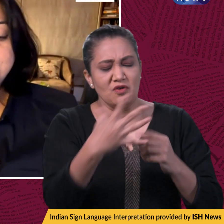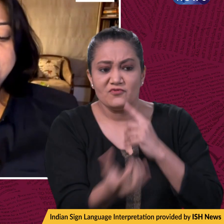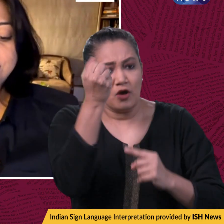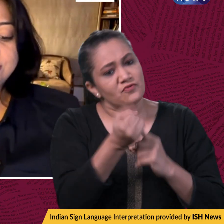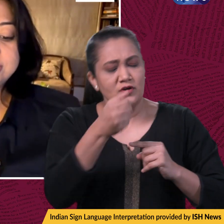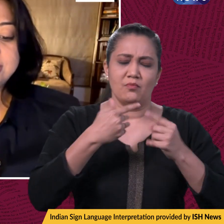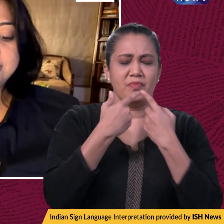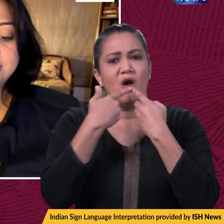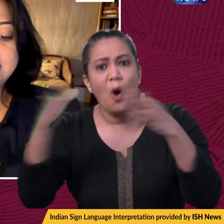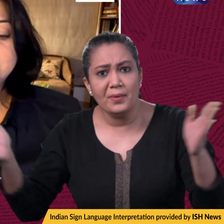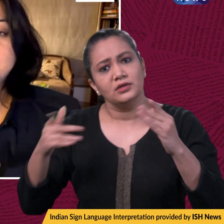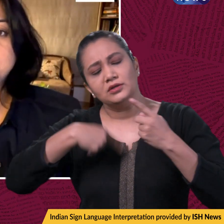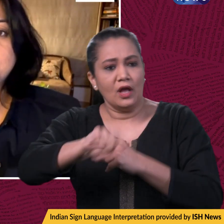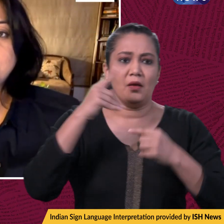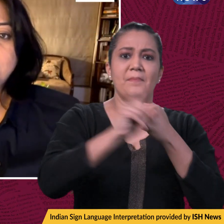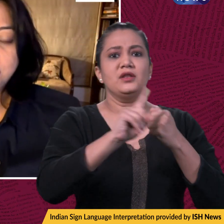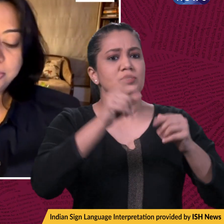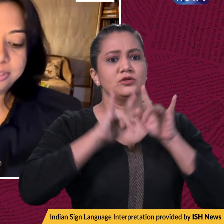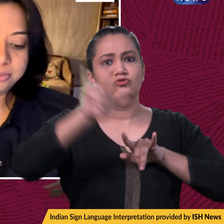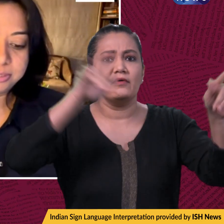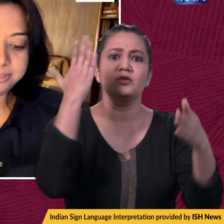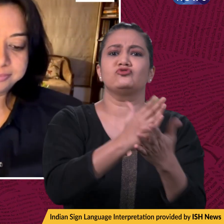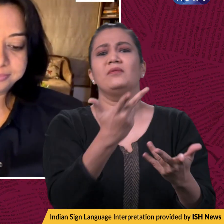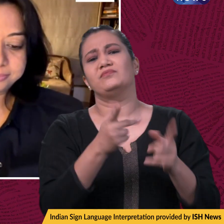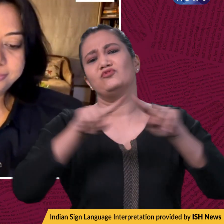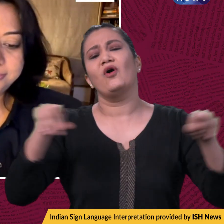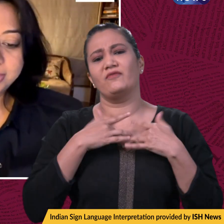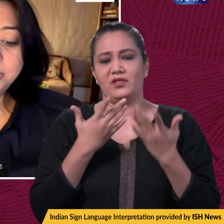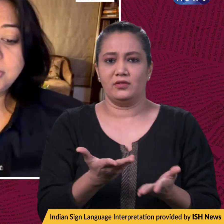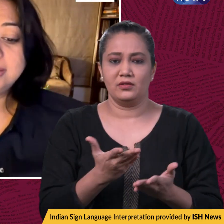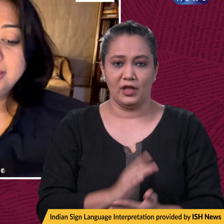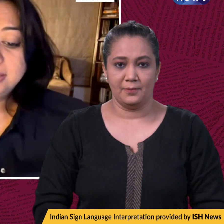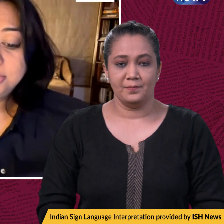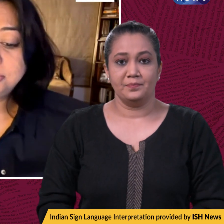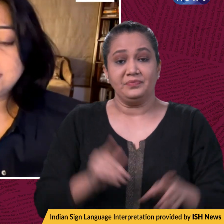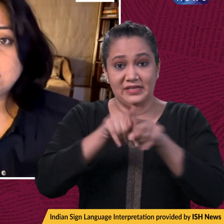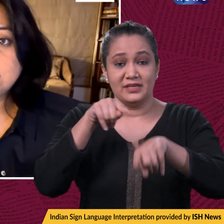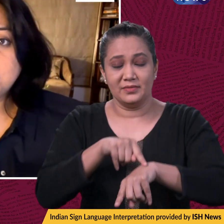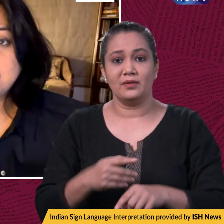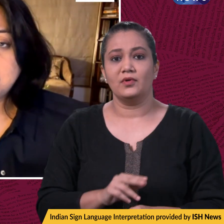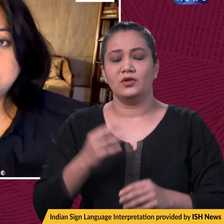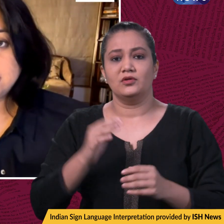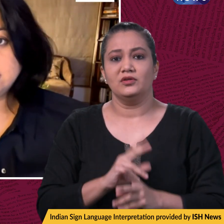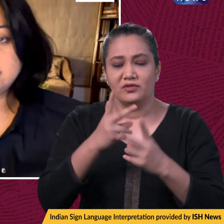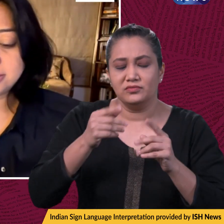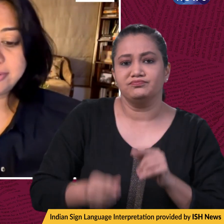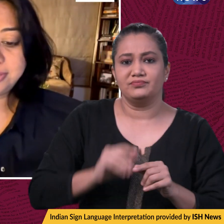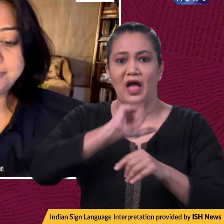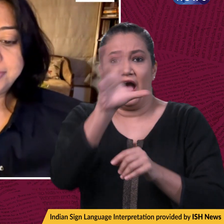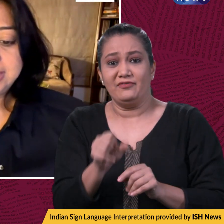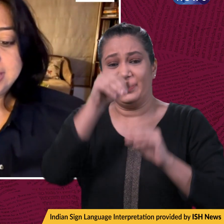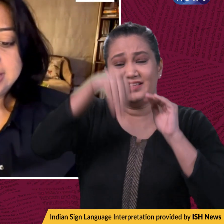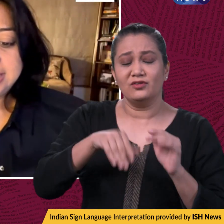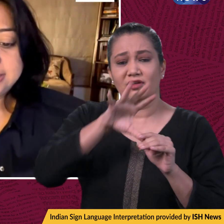and sharing crucial science and health information with the world. Meanwhile, new infections are going up in South